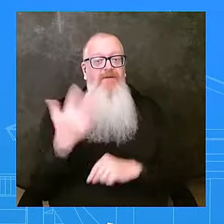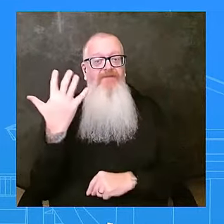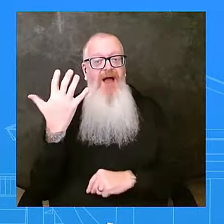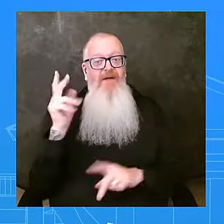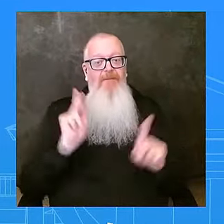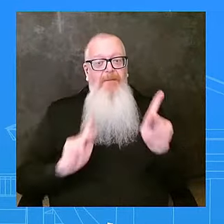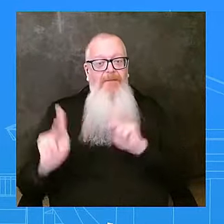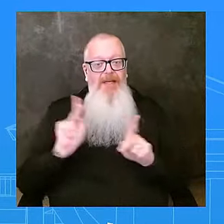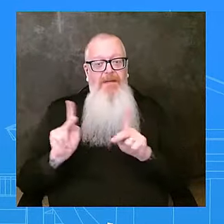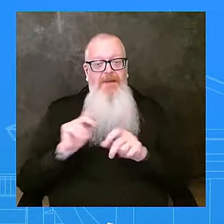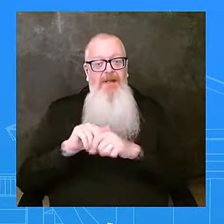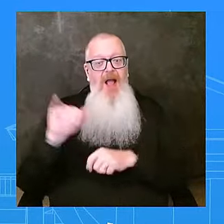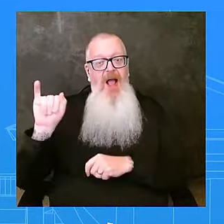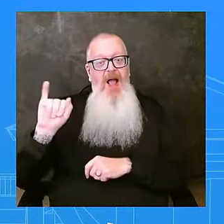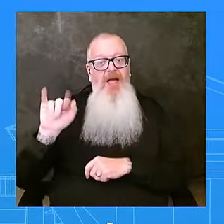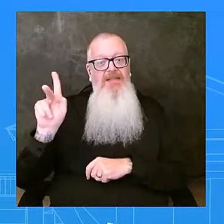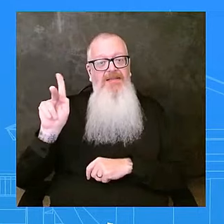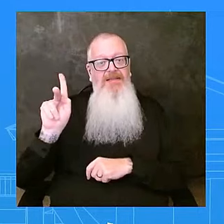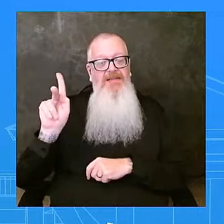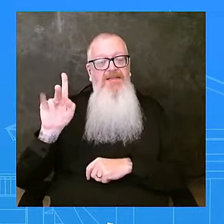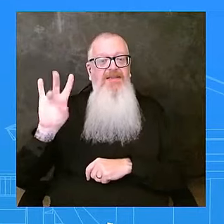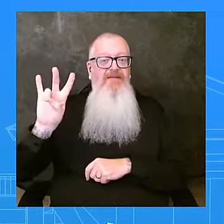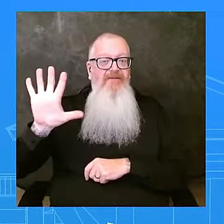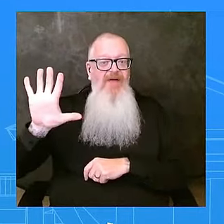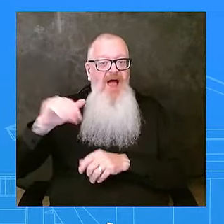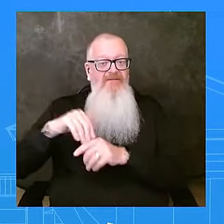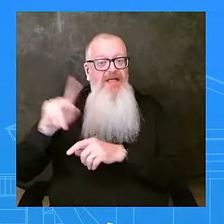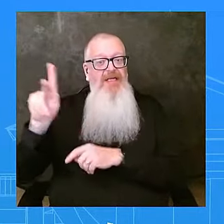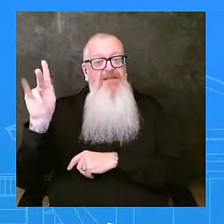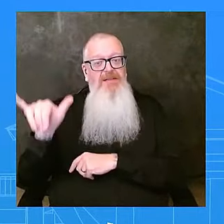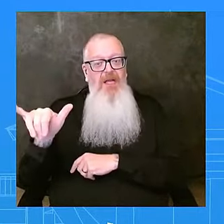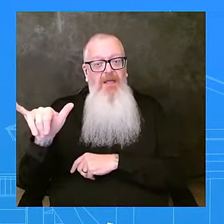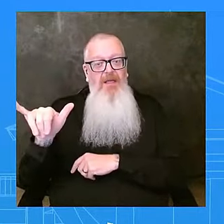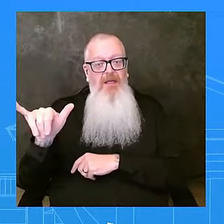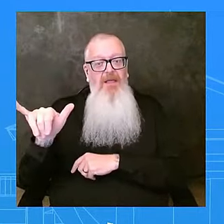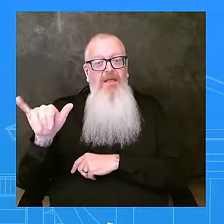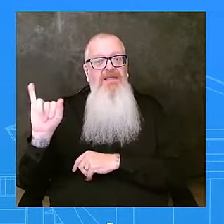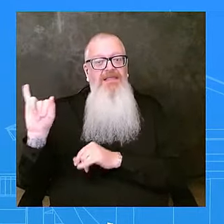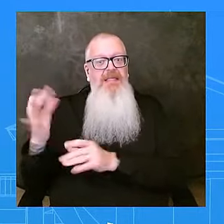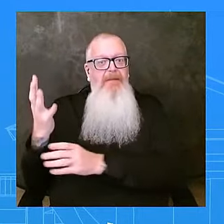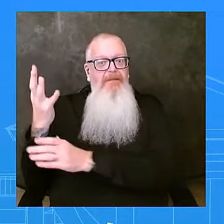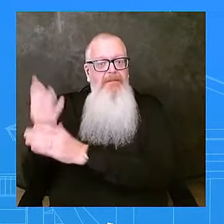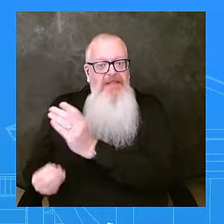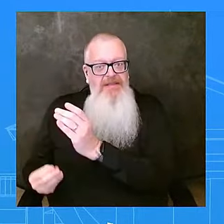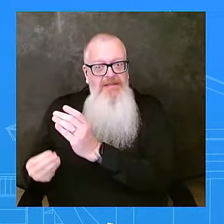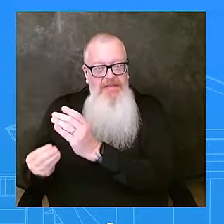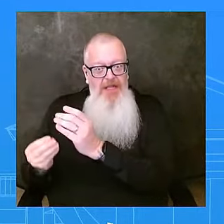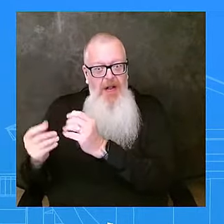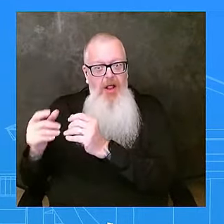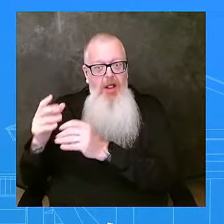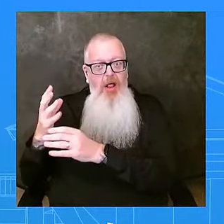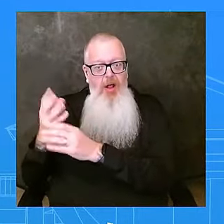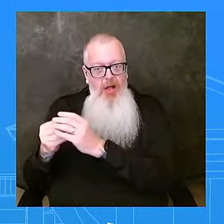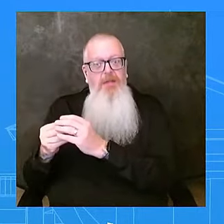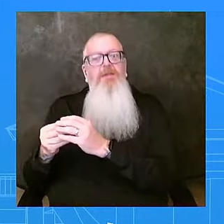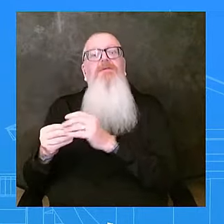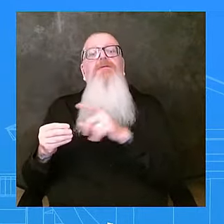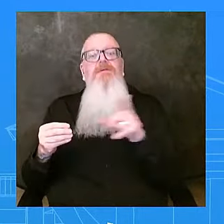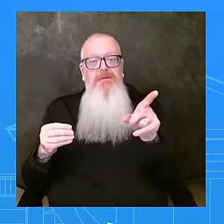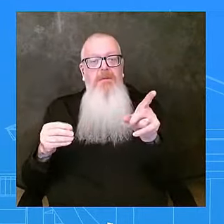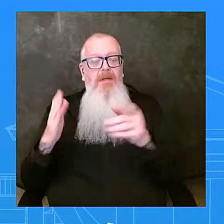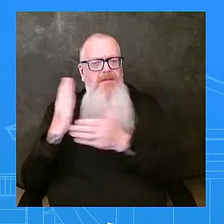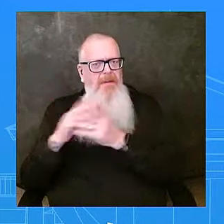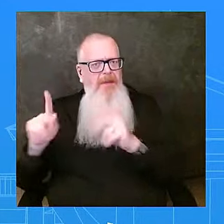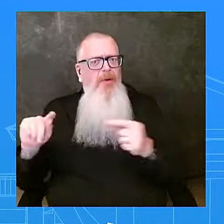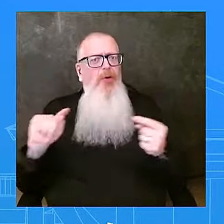Kentucky and is still at large. We are praying for those who were injured and wishing them a speedy recovery. The president was